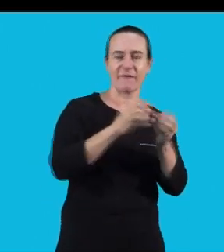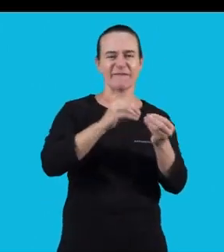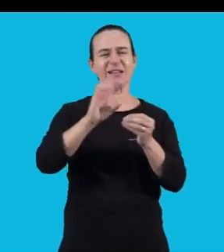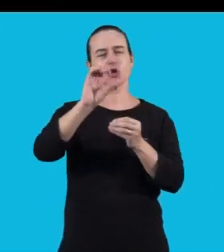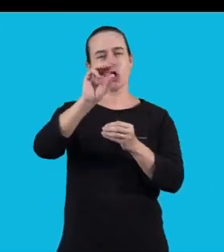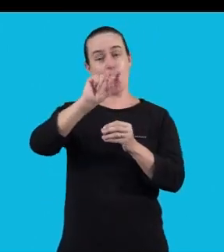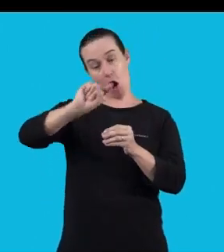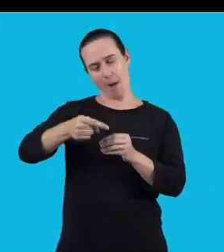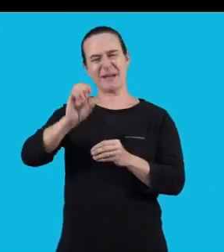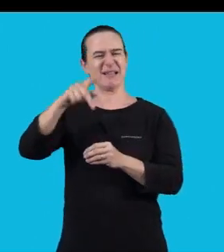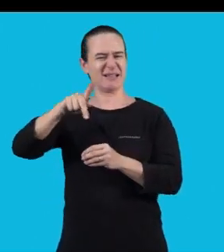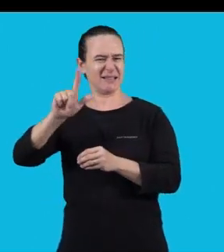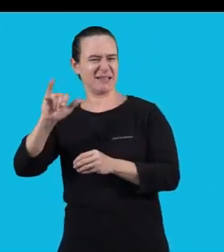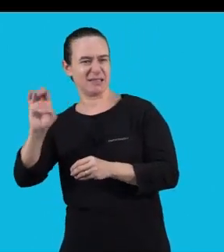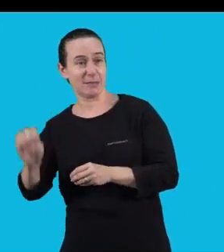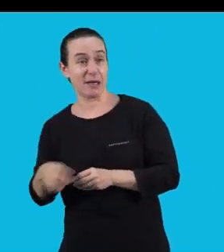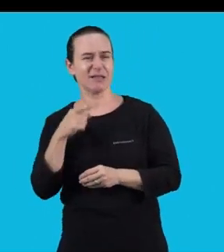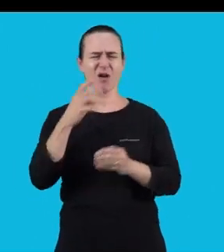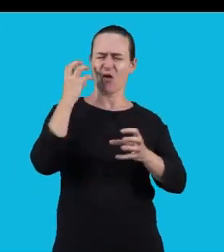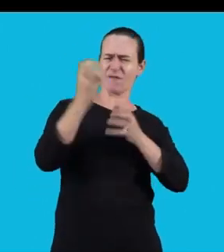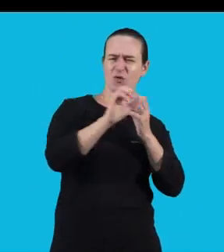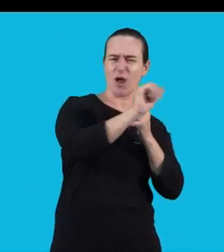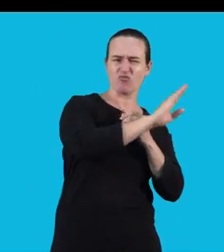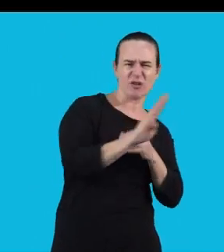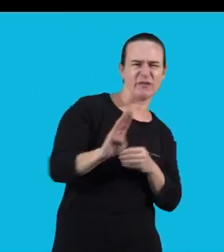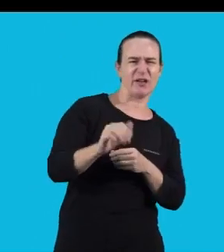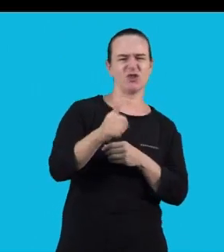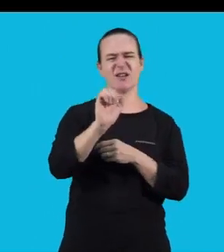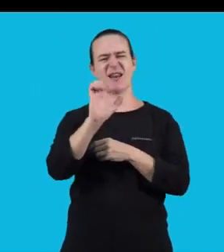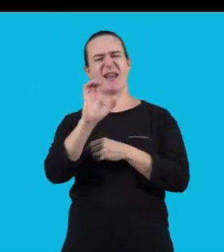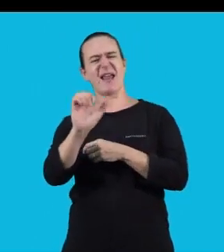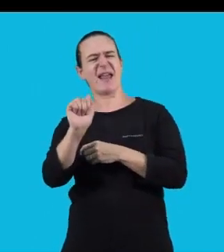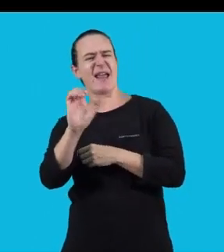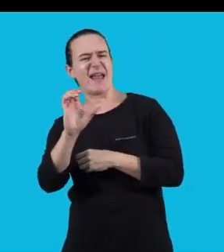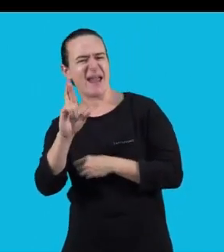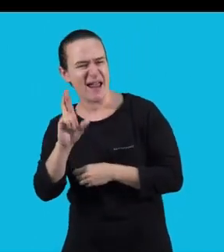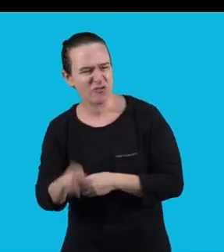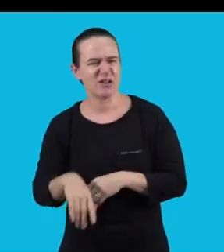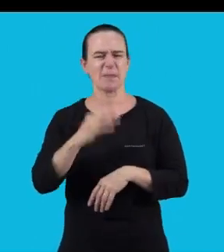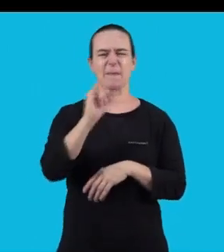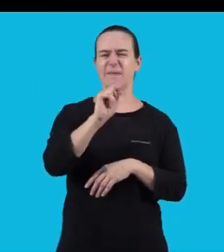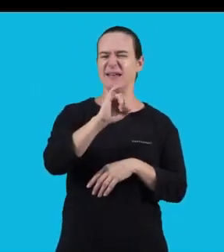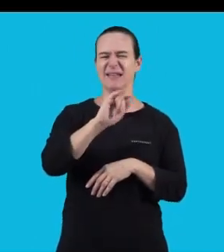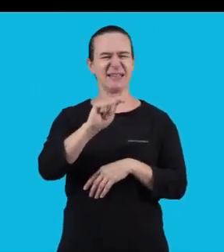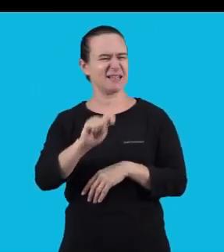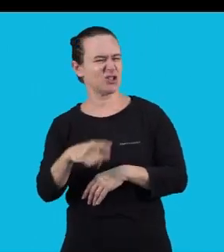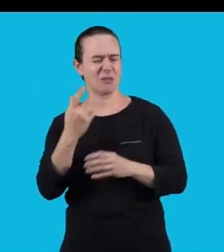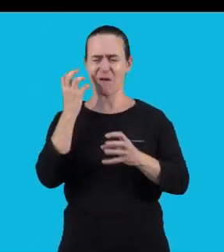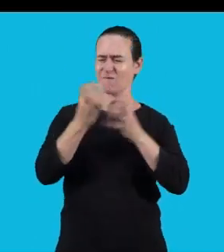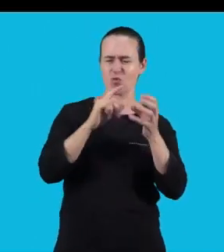comma splices, confusing abbreviations, acronyms, initialisms, and misunderstanding their proper usage and